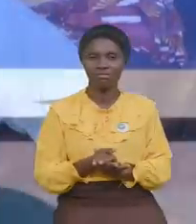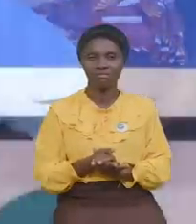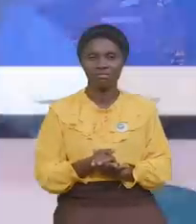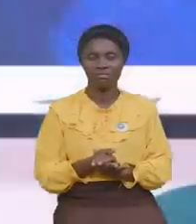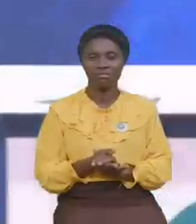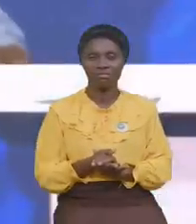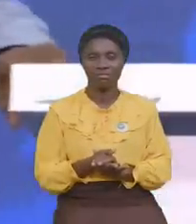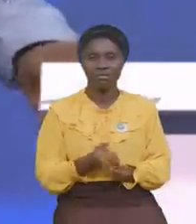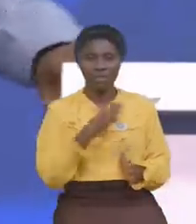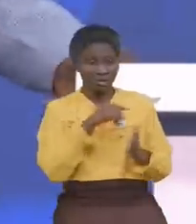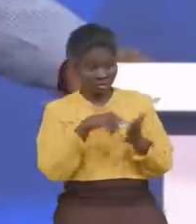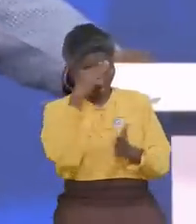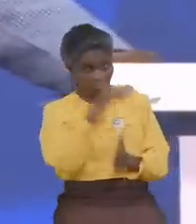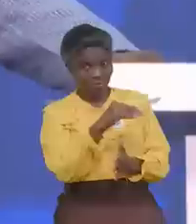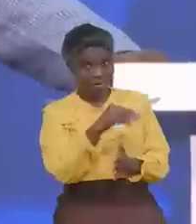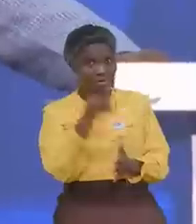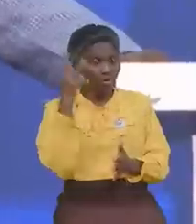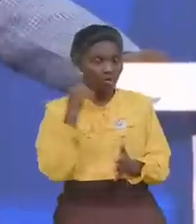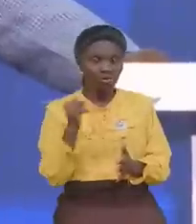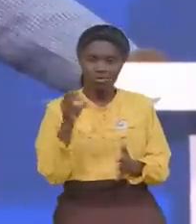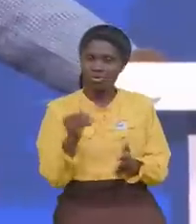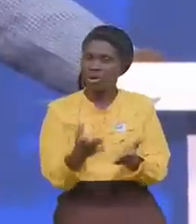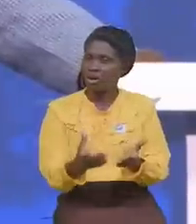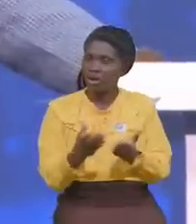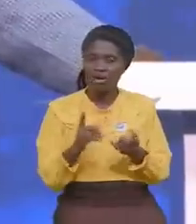And this man was so eager to see Jesus